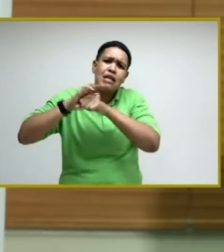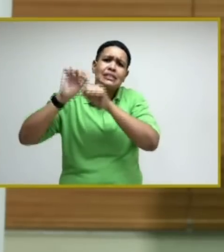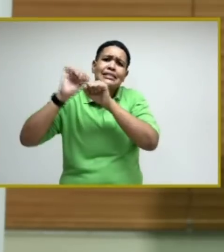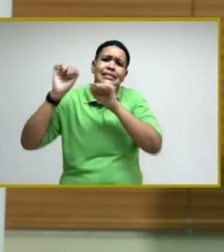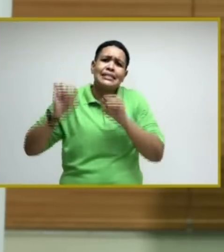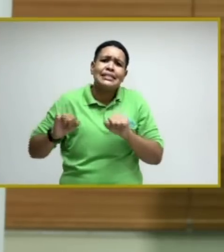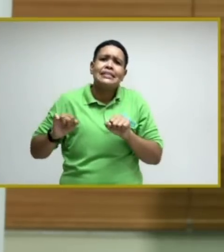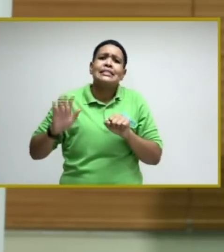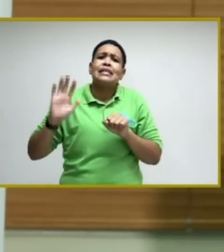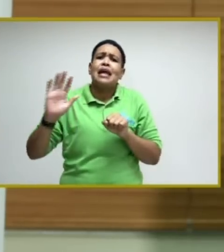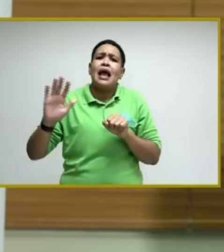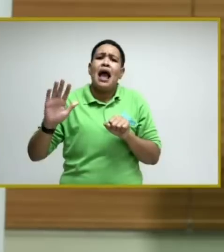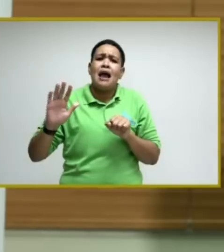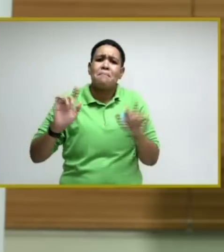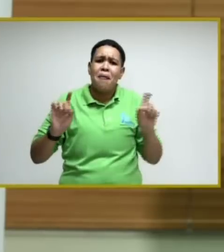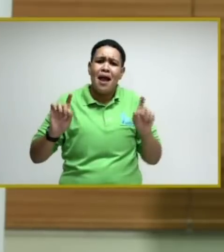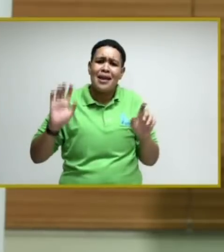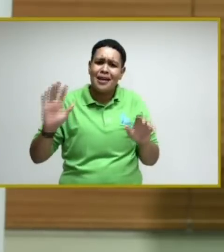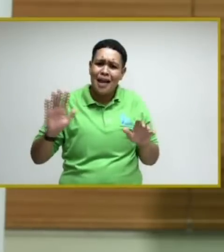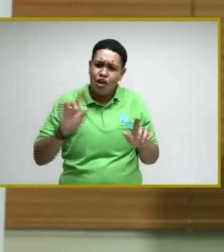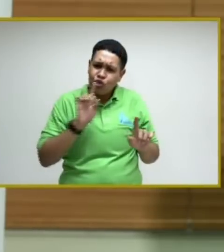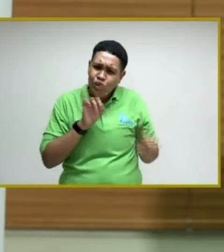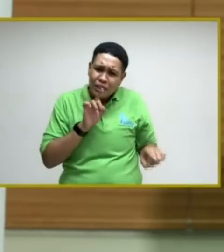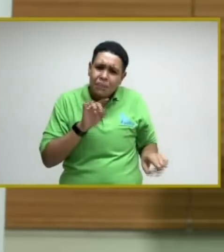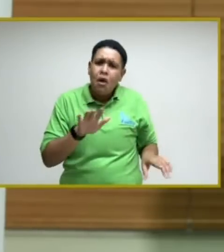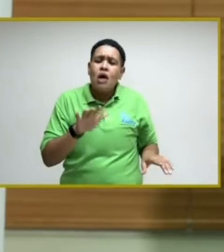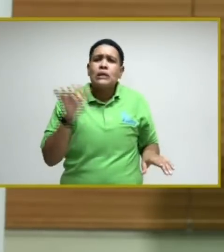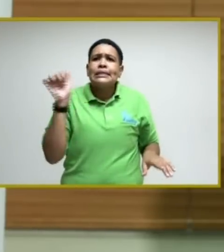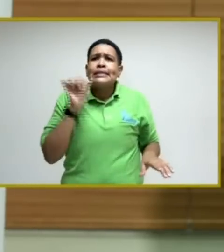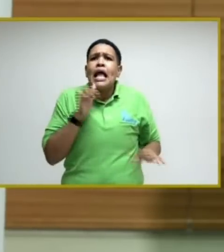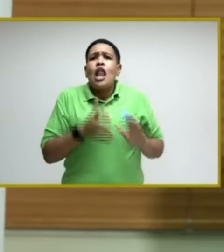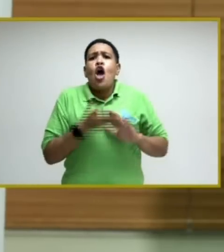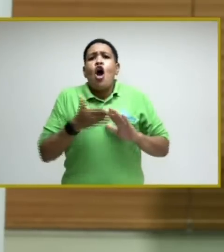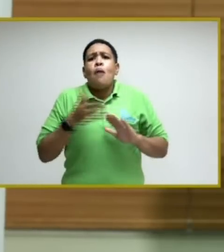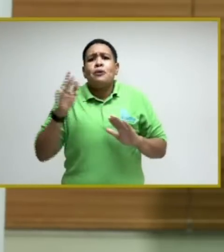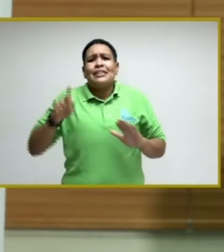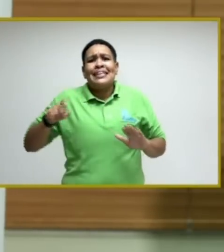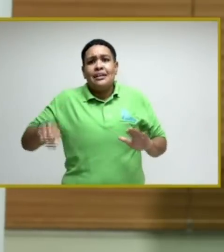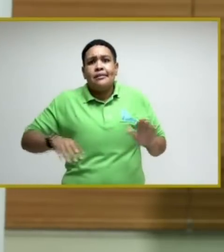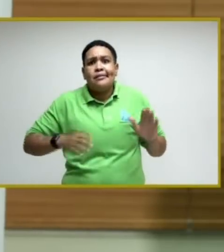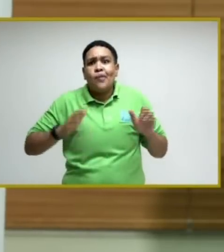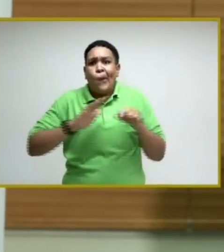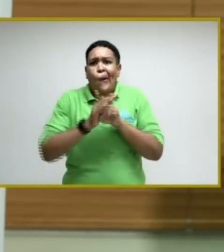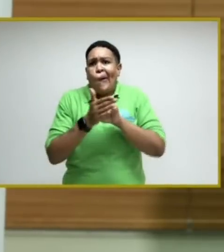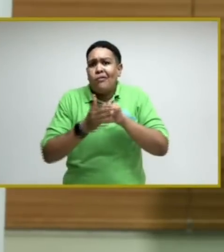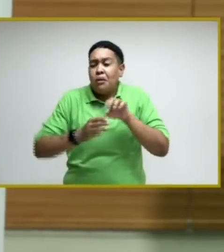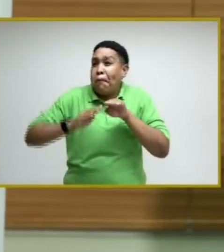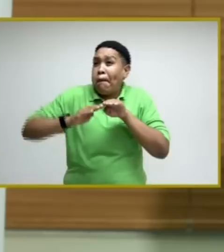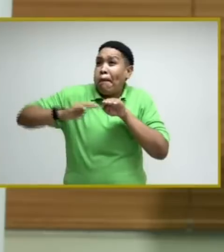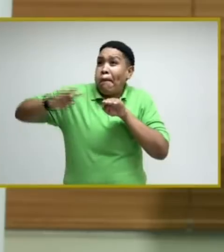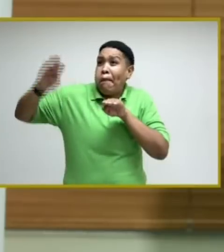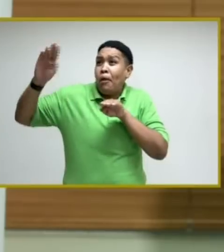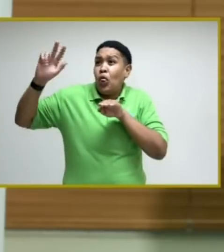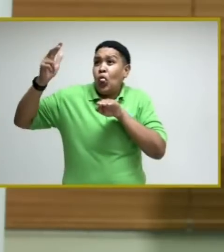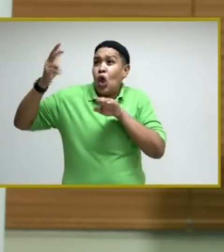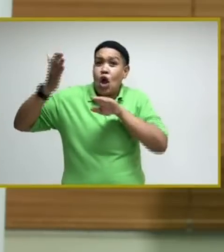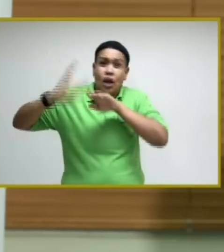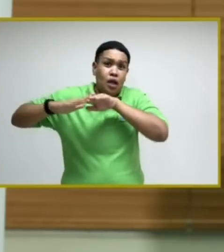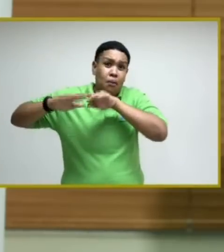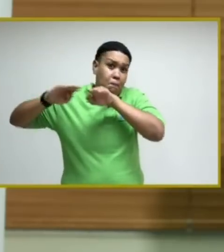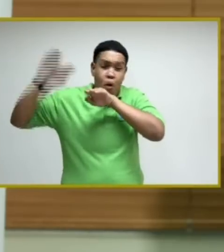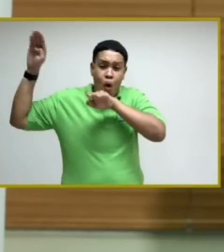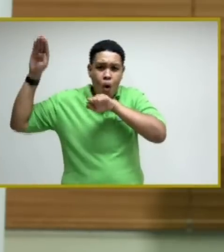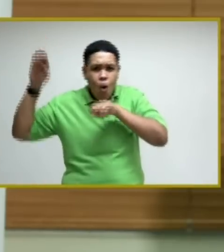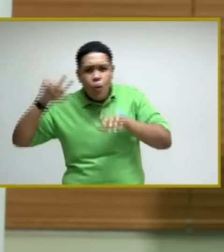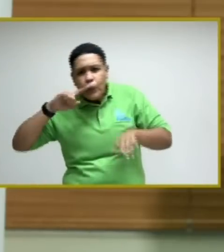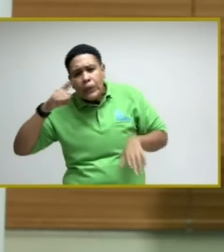daily operational needs in the heights of this third wave has been quite stressful and difficult. And